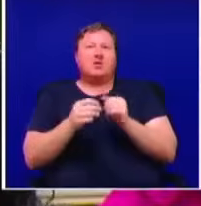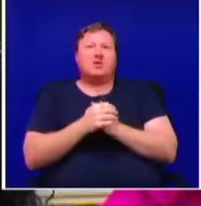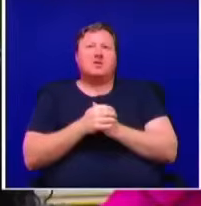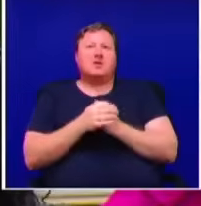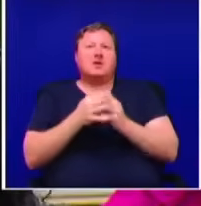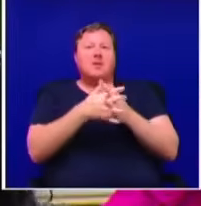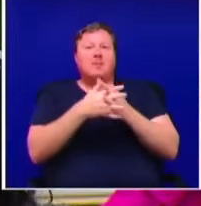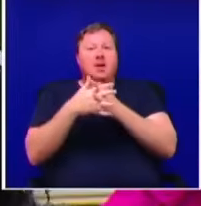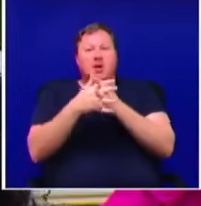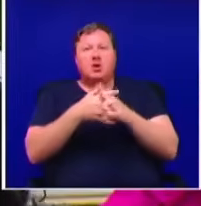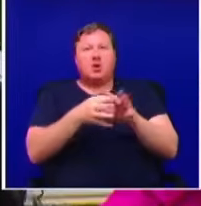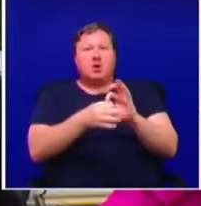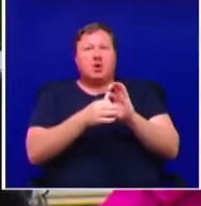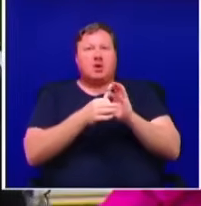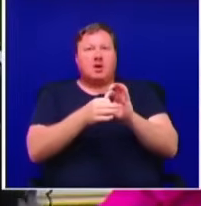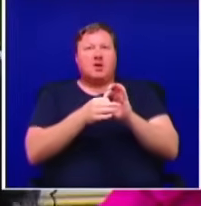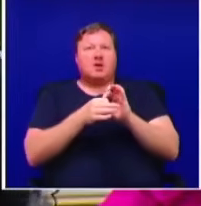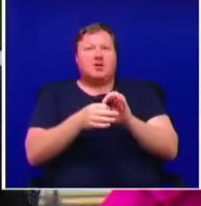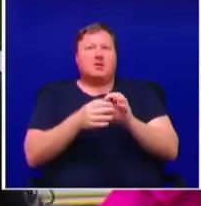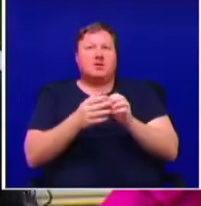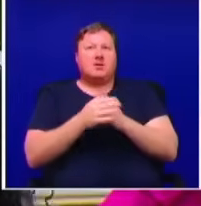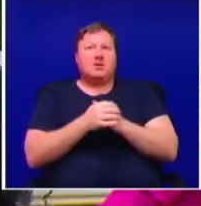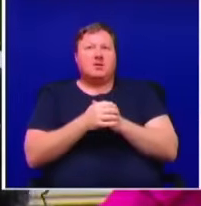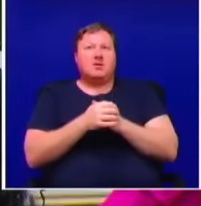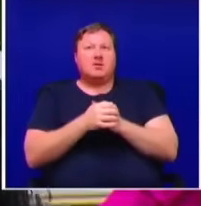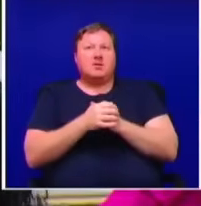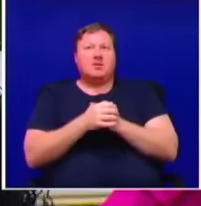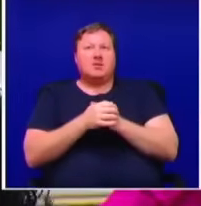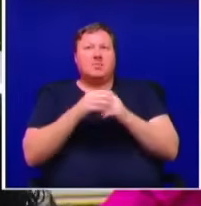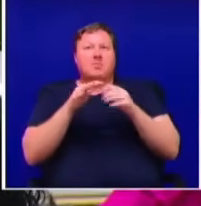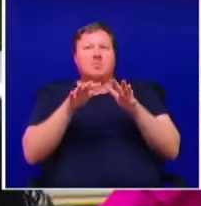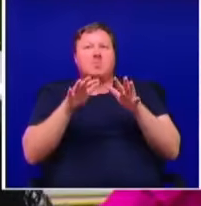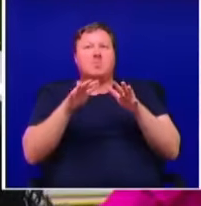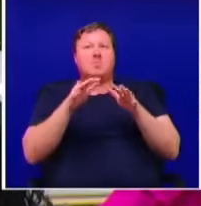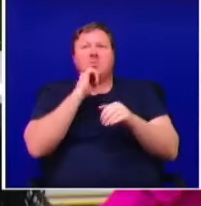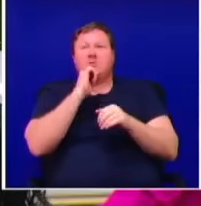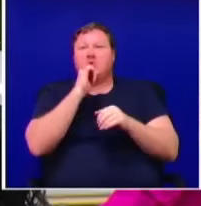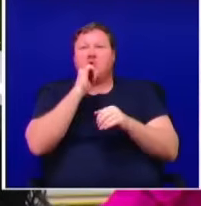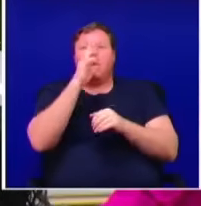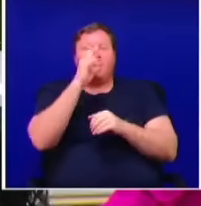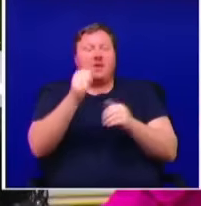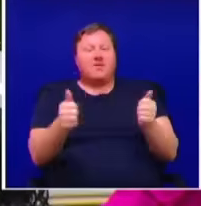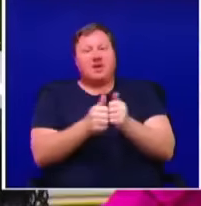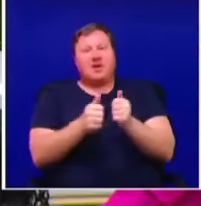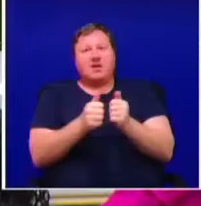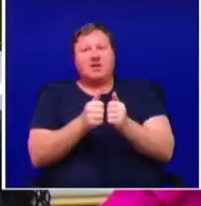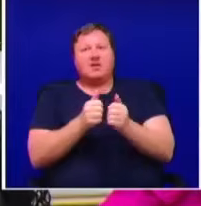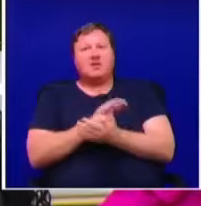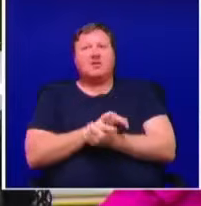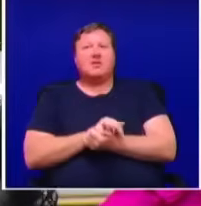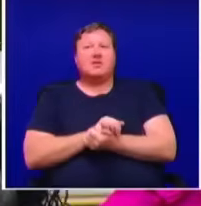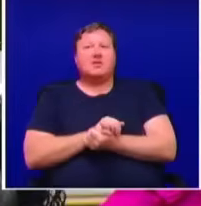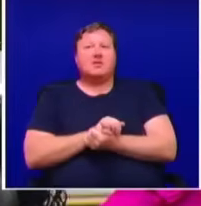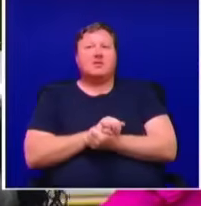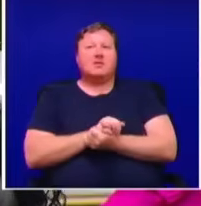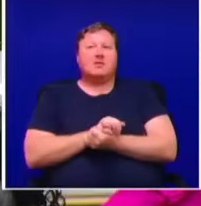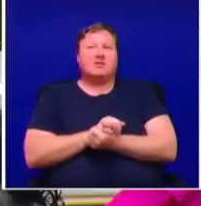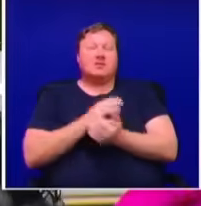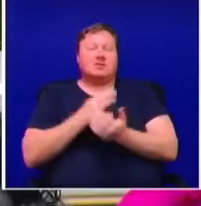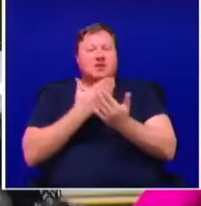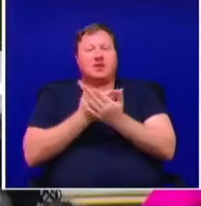relation with those who it does not deem its allies, of which Iran is one. I want to ask, Mr. President, if you could bring the nation into confidence as